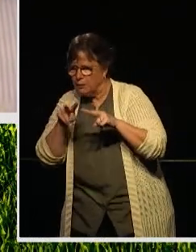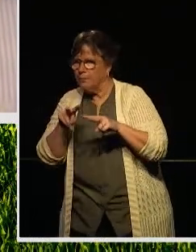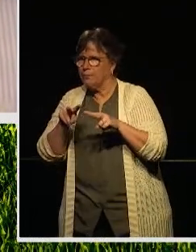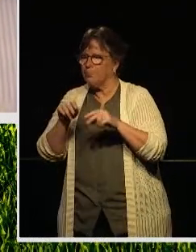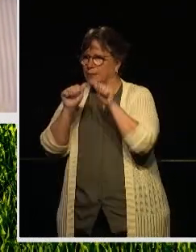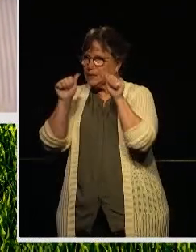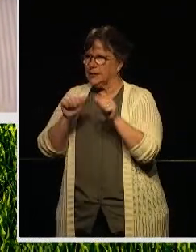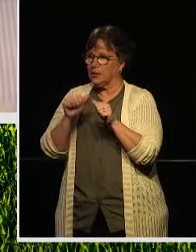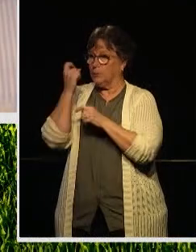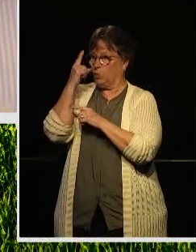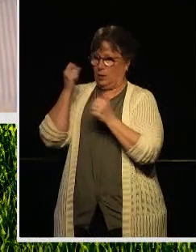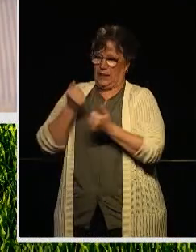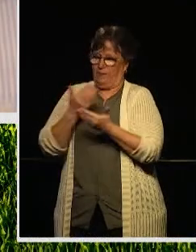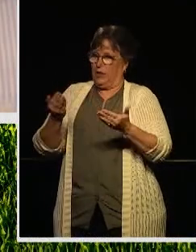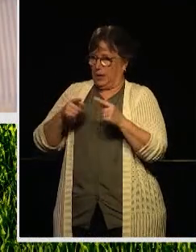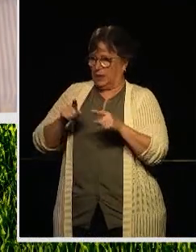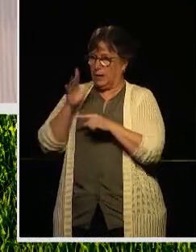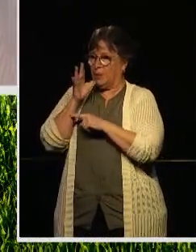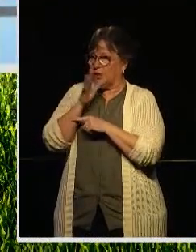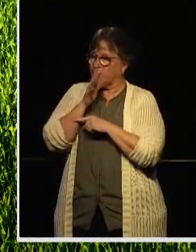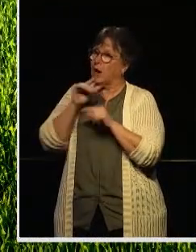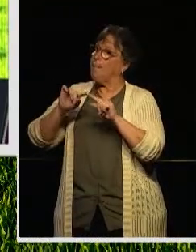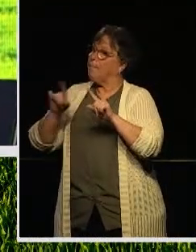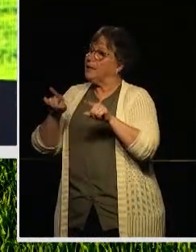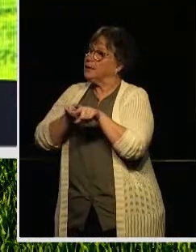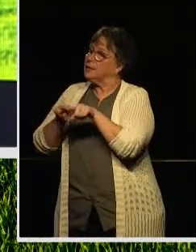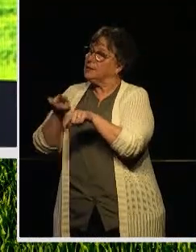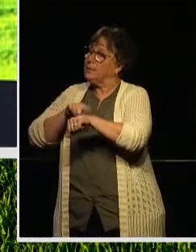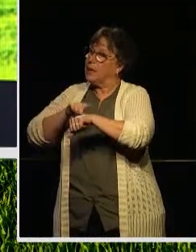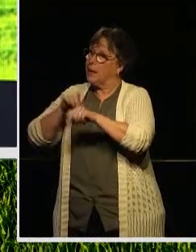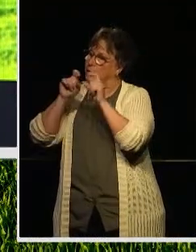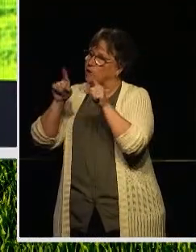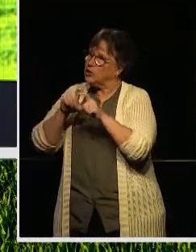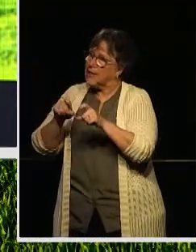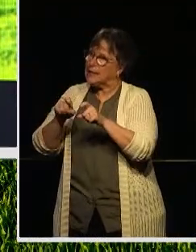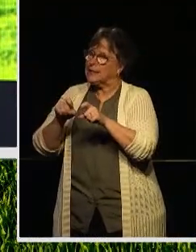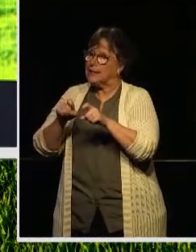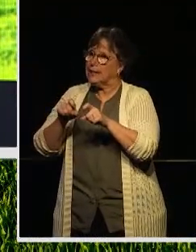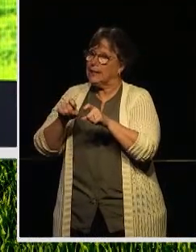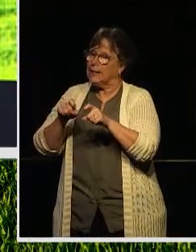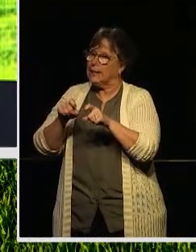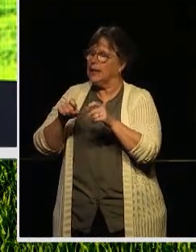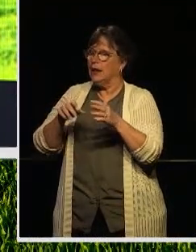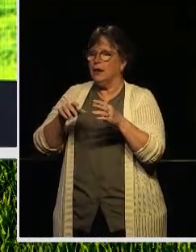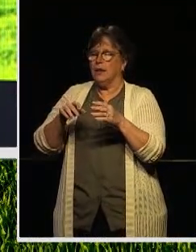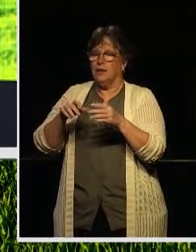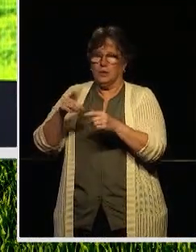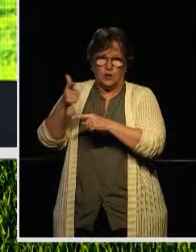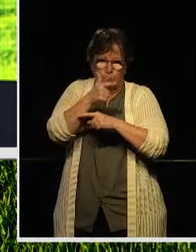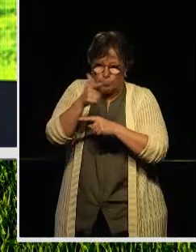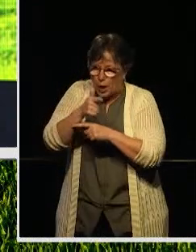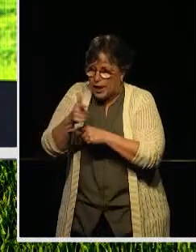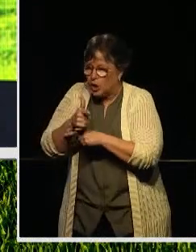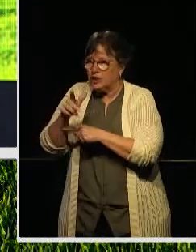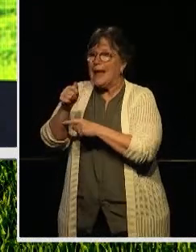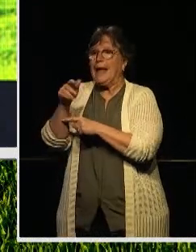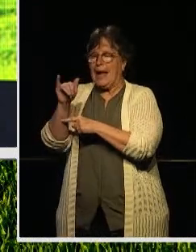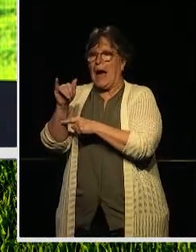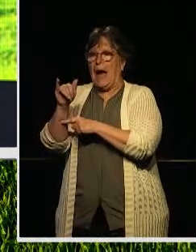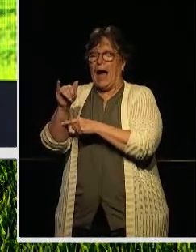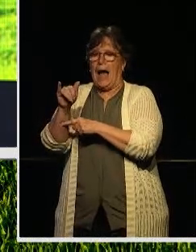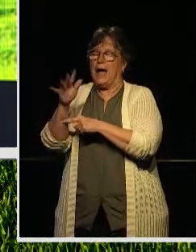understand everything on their farm, but they're testing out automated sprayers, interesting AI-driven